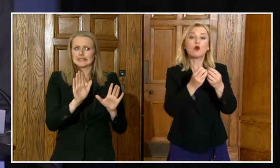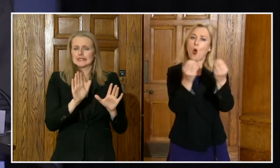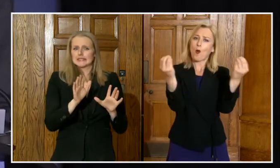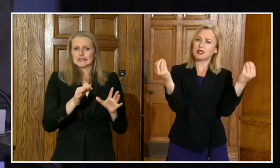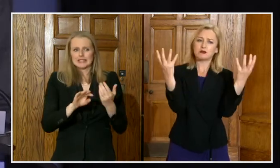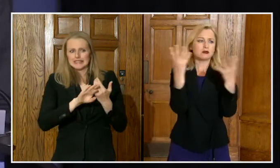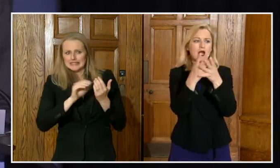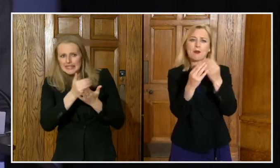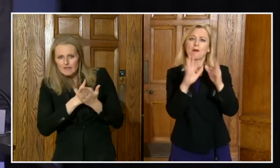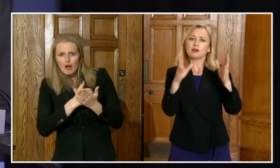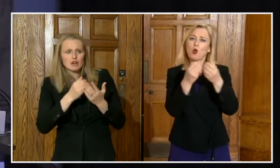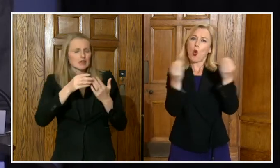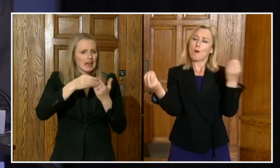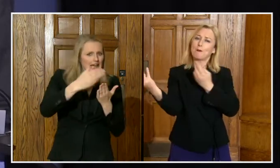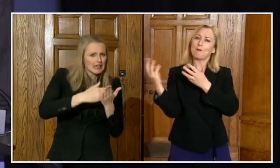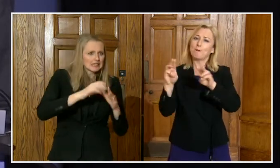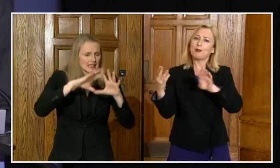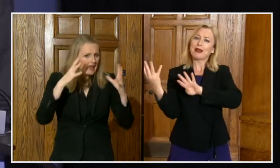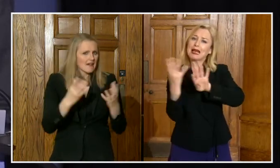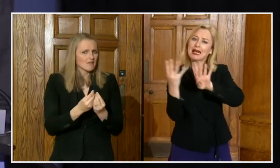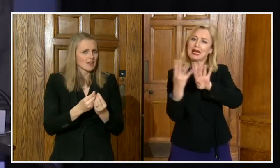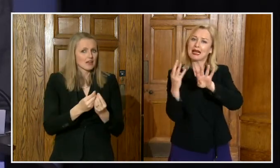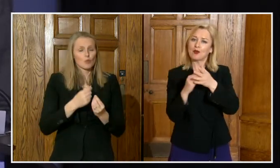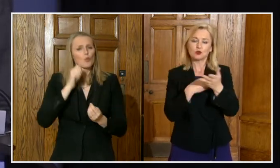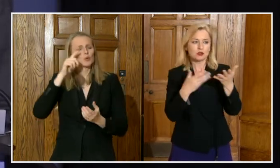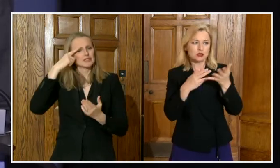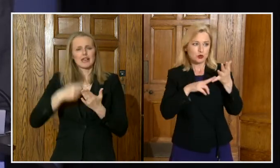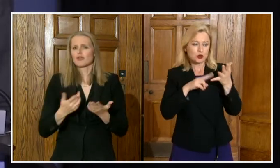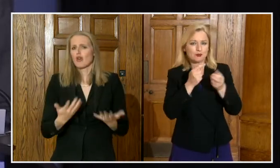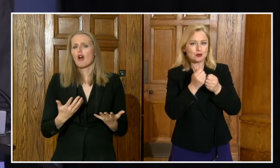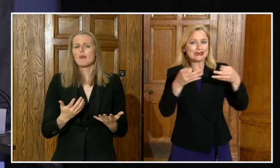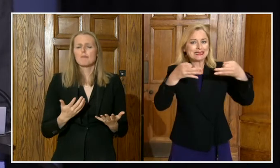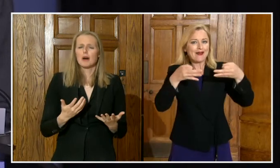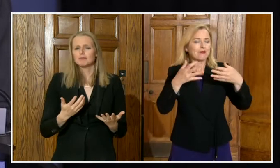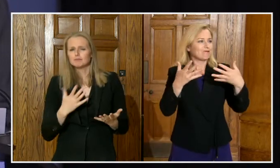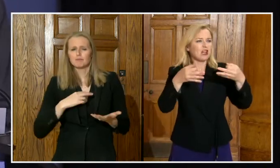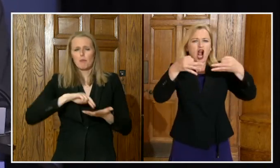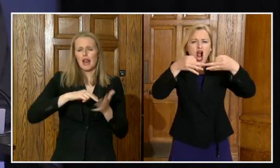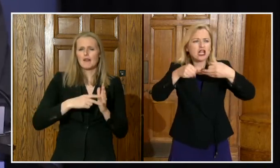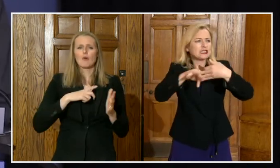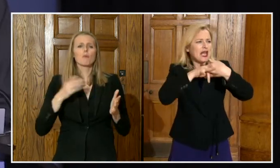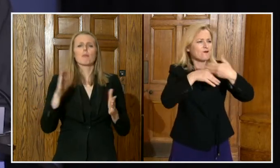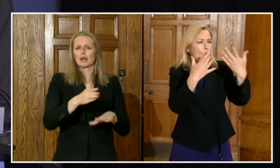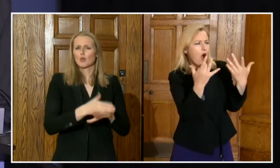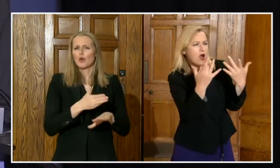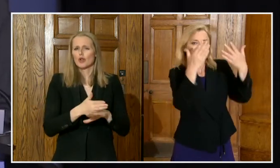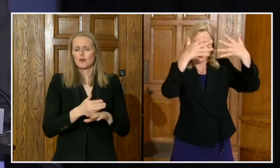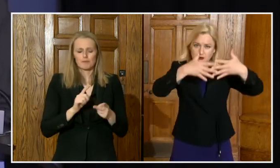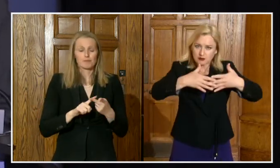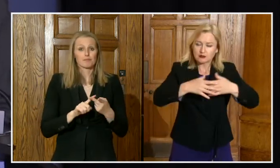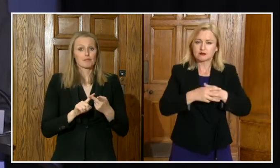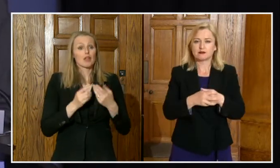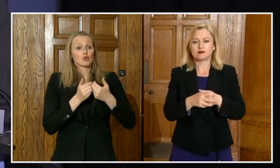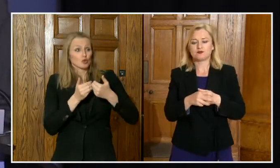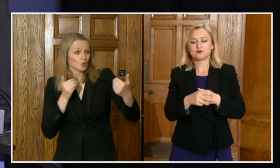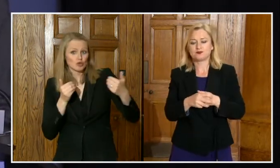by the executive. That decision is not a decision to be made now, but clearly there is work to be done and planning to be undertaken. Social distancing